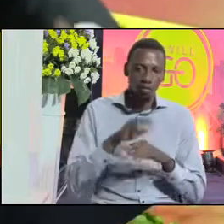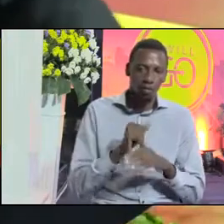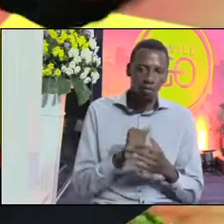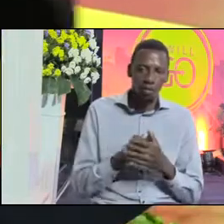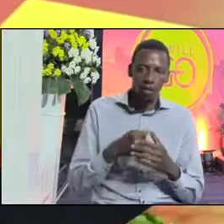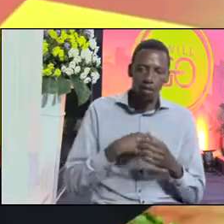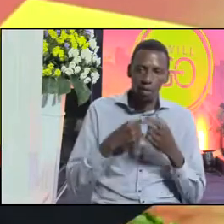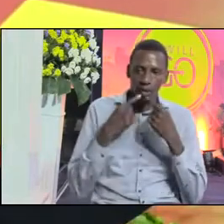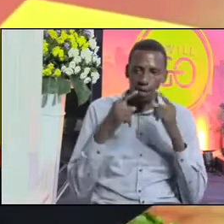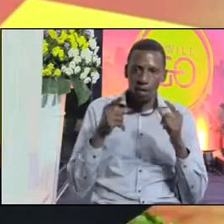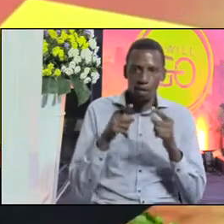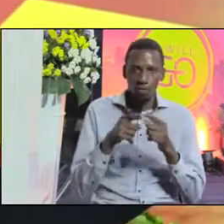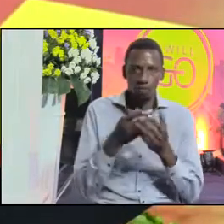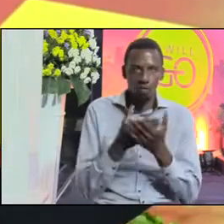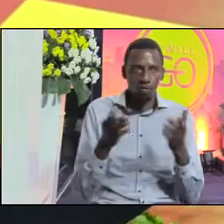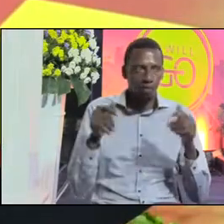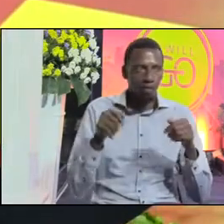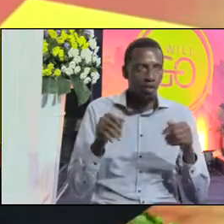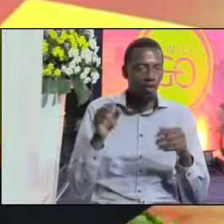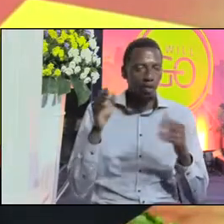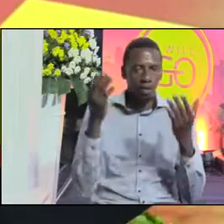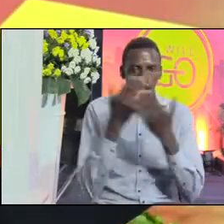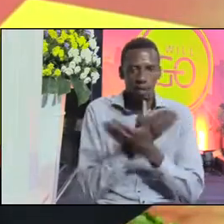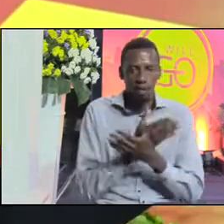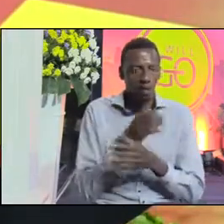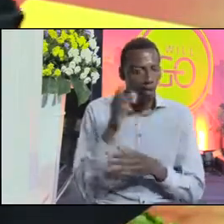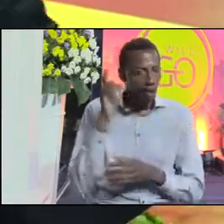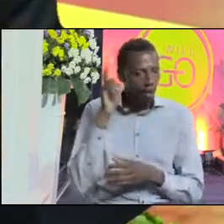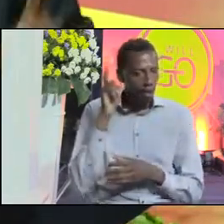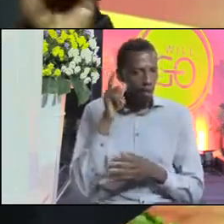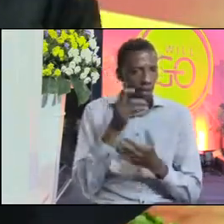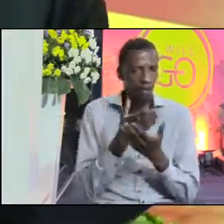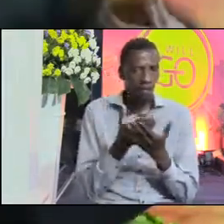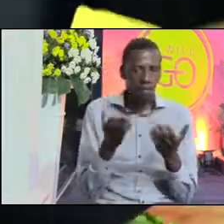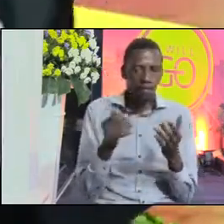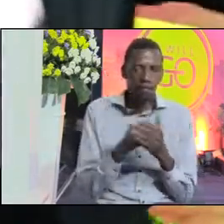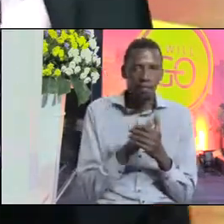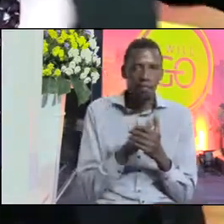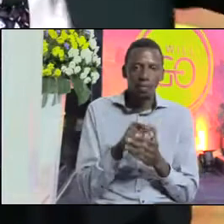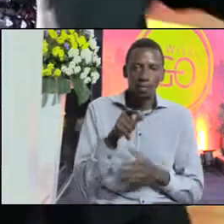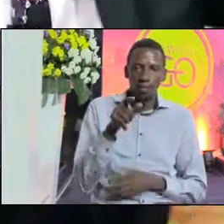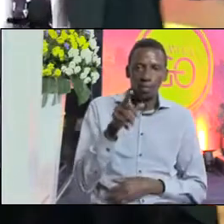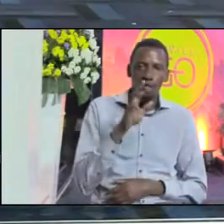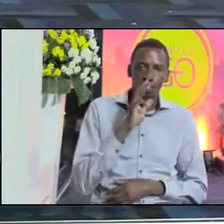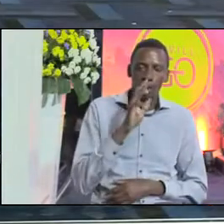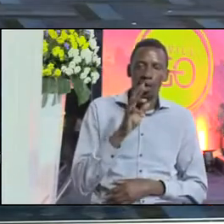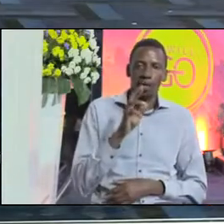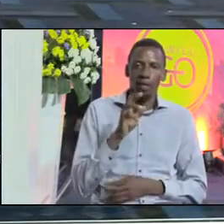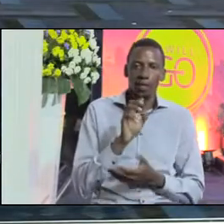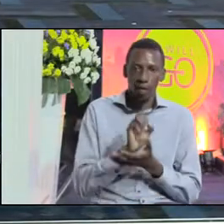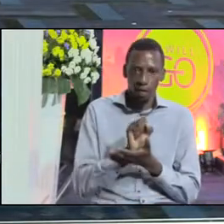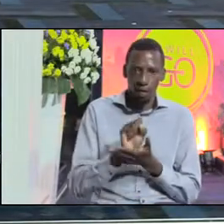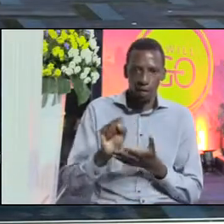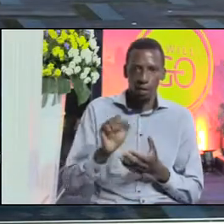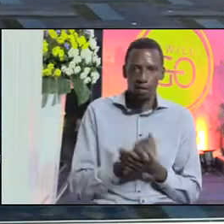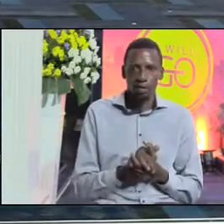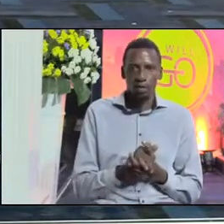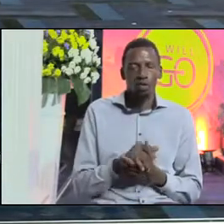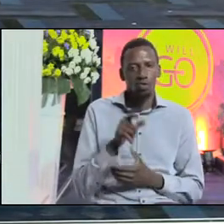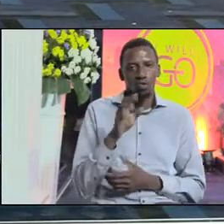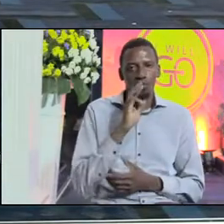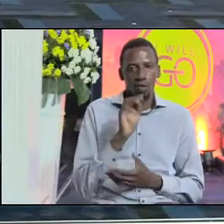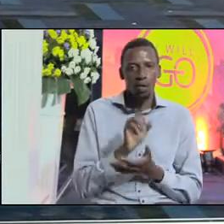I declare to you tonight, listen to me, everybody. Declare to you tonight, you are a saint. You